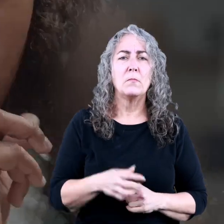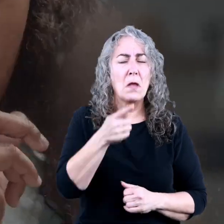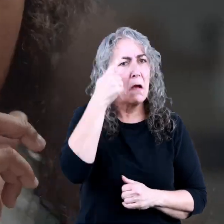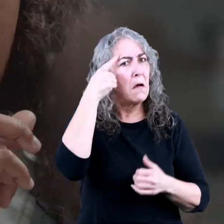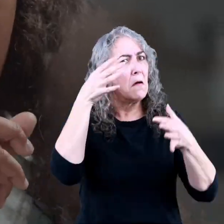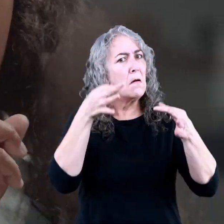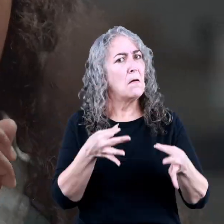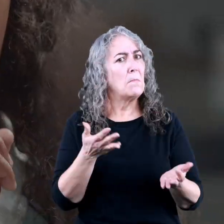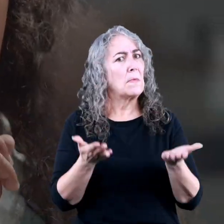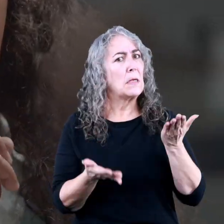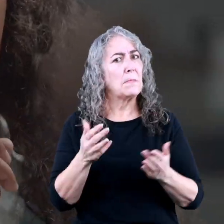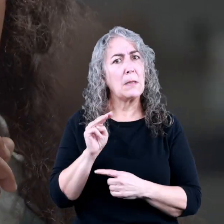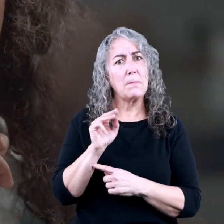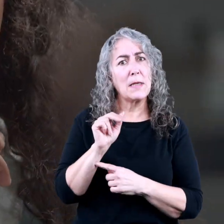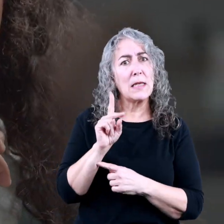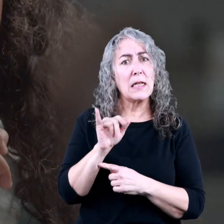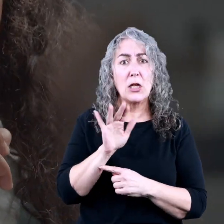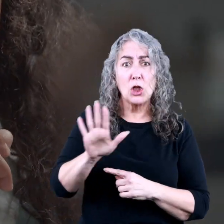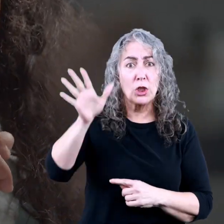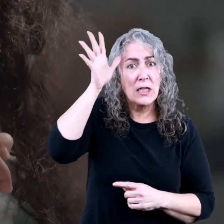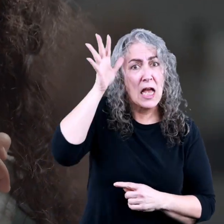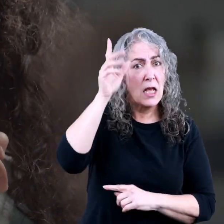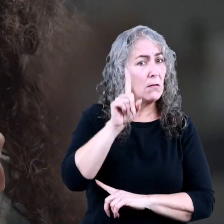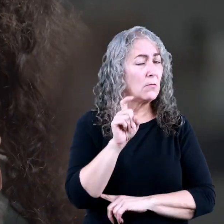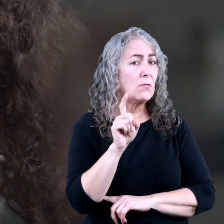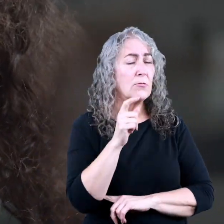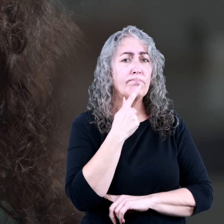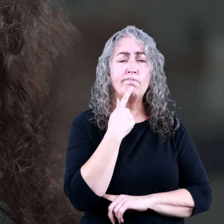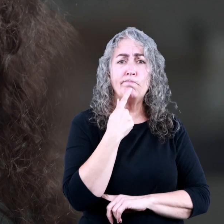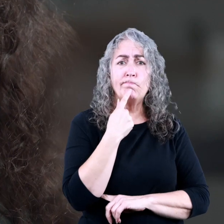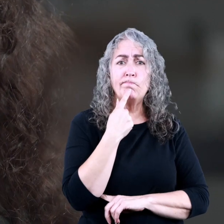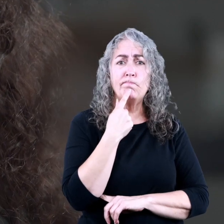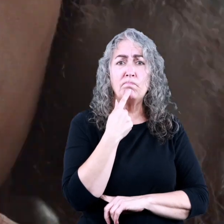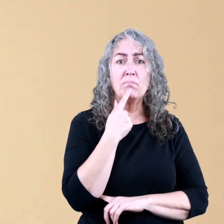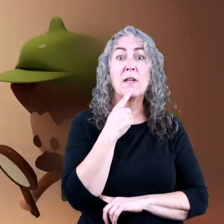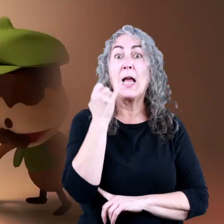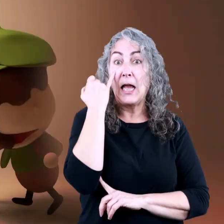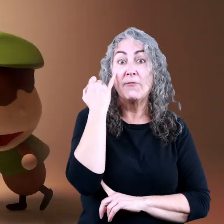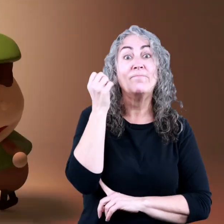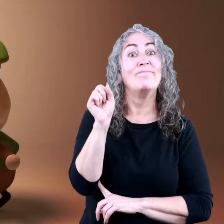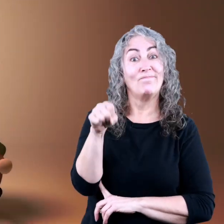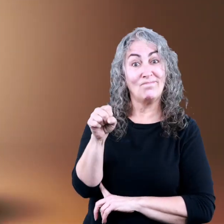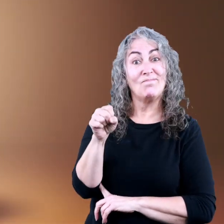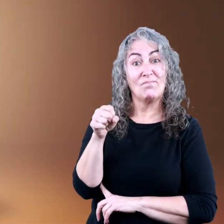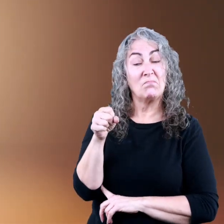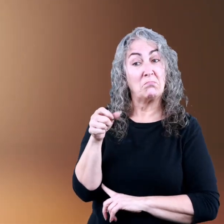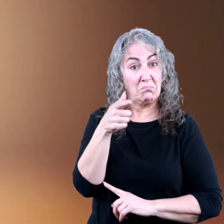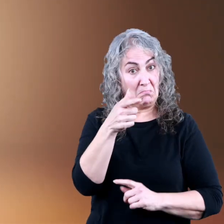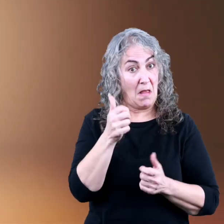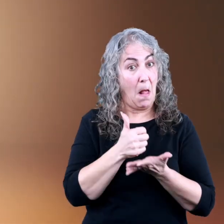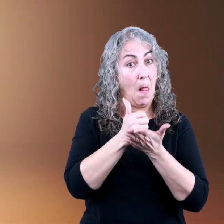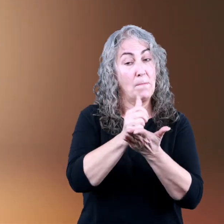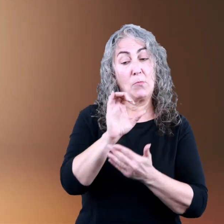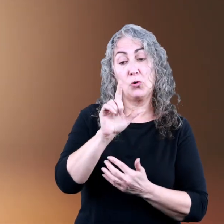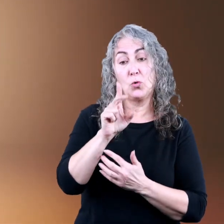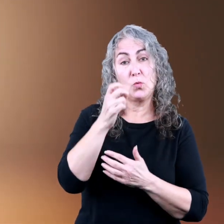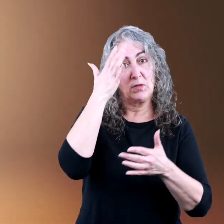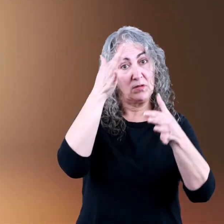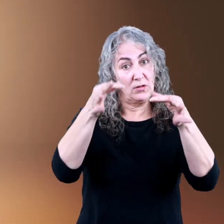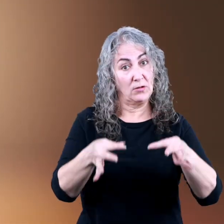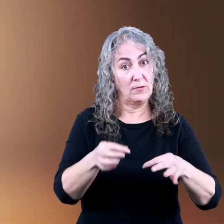Did you infer that it was Mandy and her dad? If so, what clue would make you infer